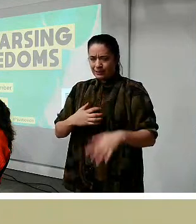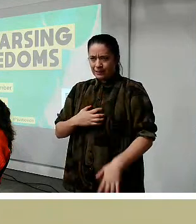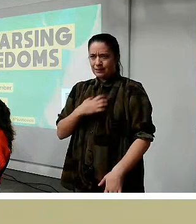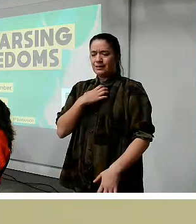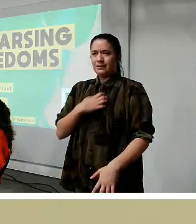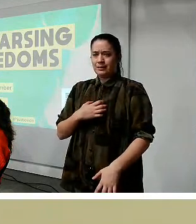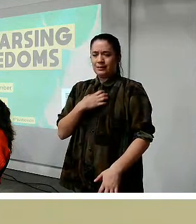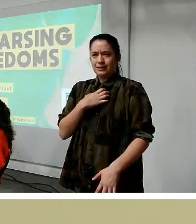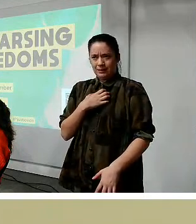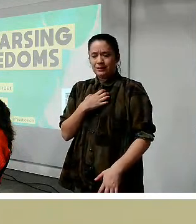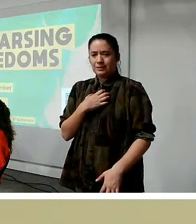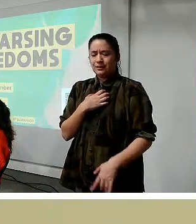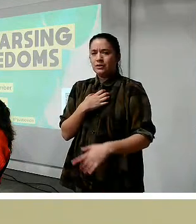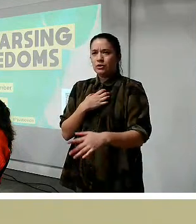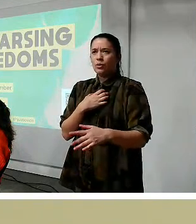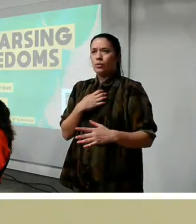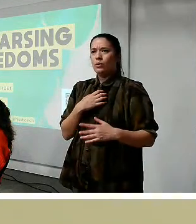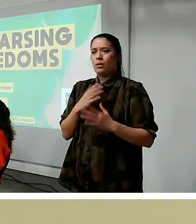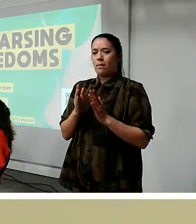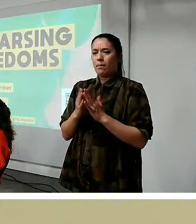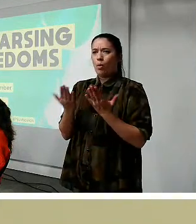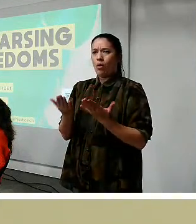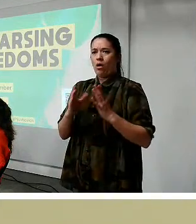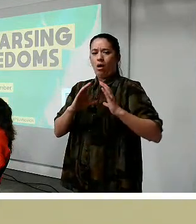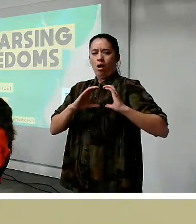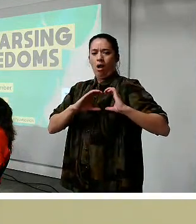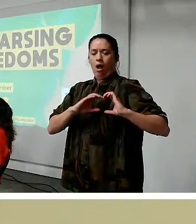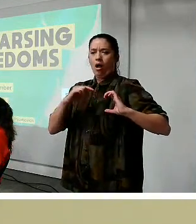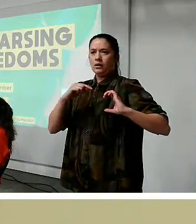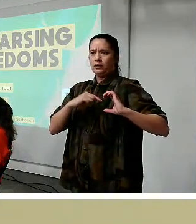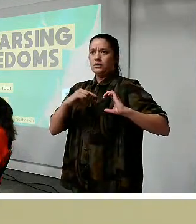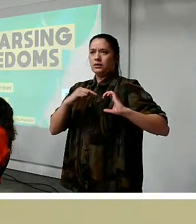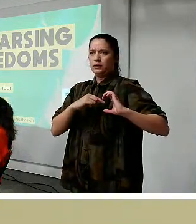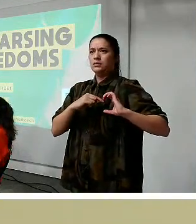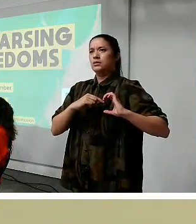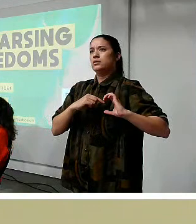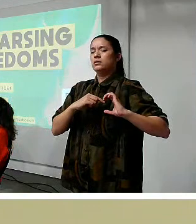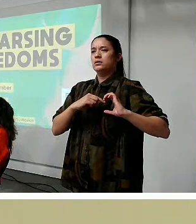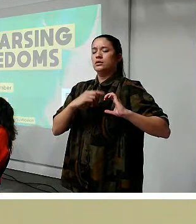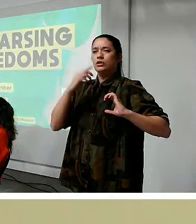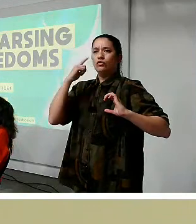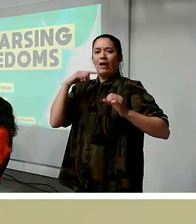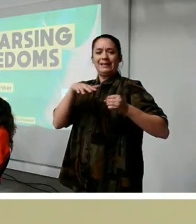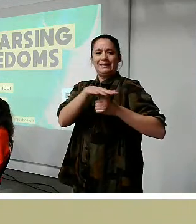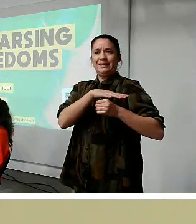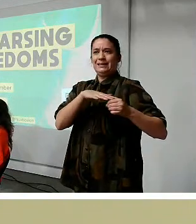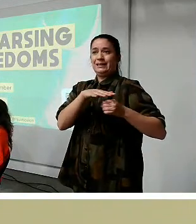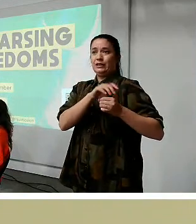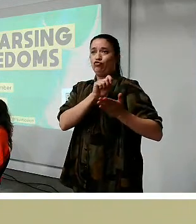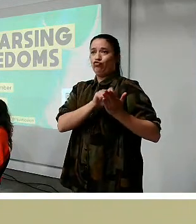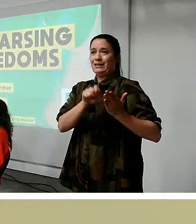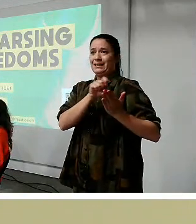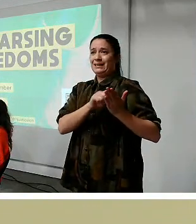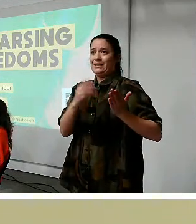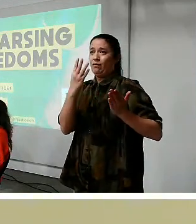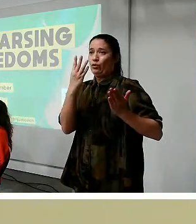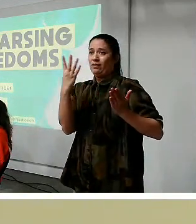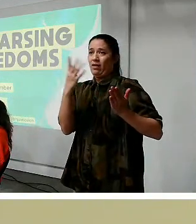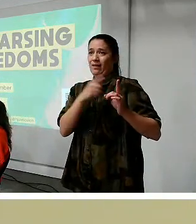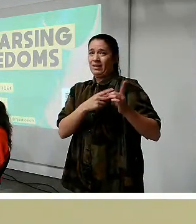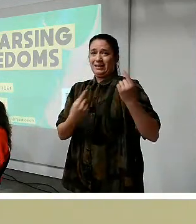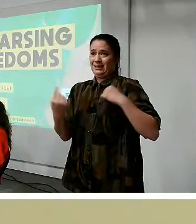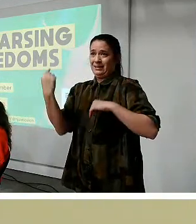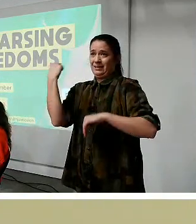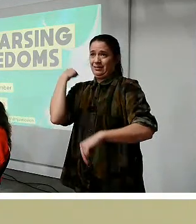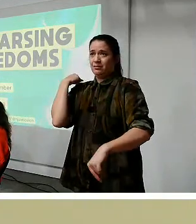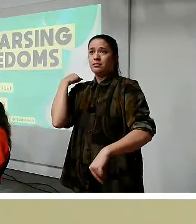The Heart of the Race was republished, everybody said, rah, rah, rah, you know, 35 years on and it's still relevant. Well, that's a double-edged sword, isn't it?